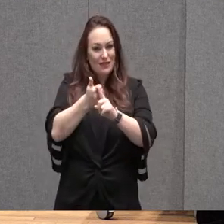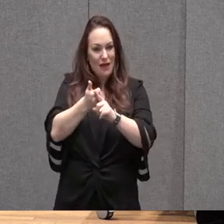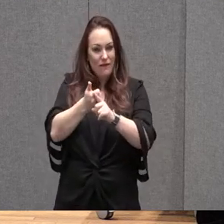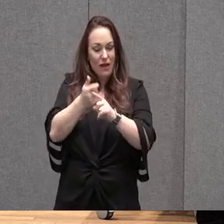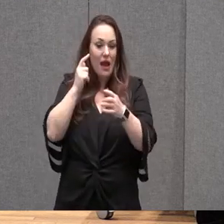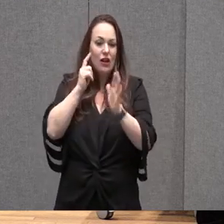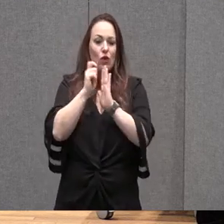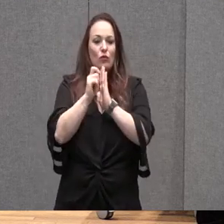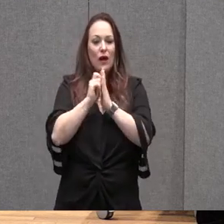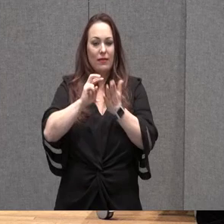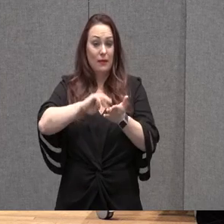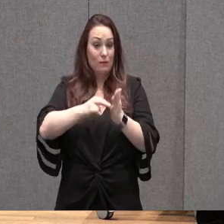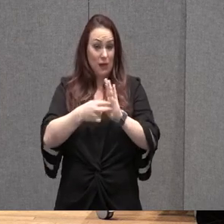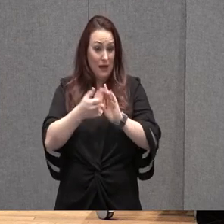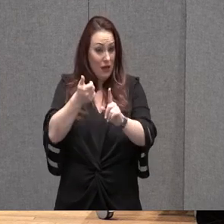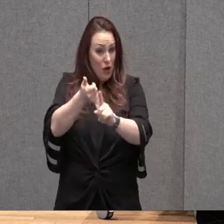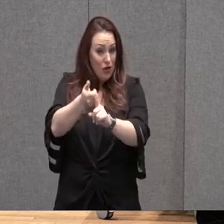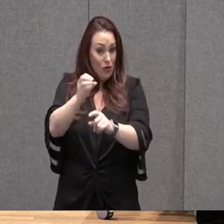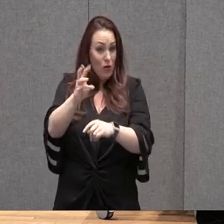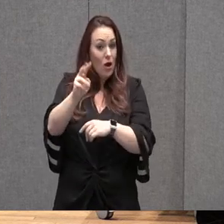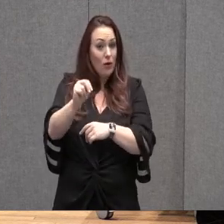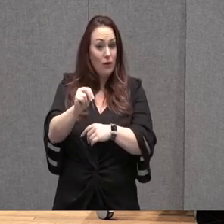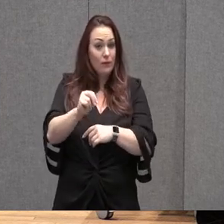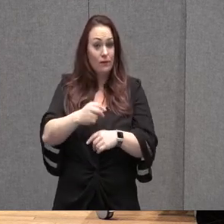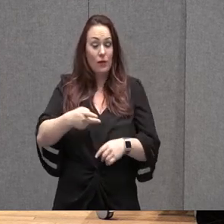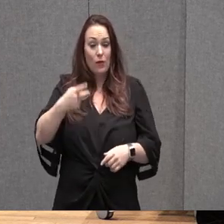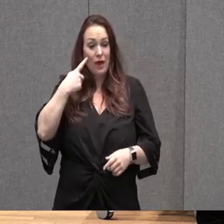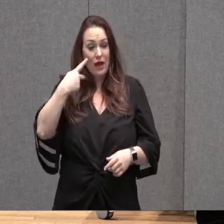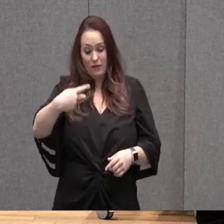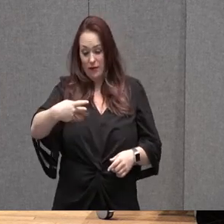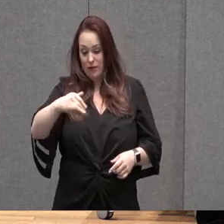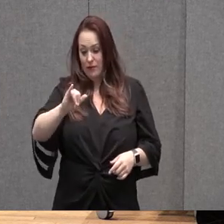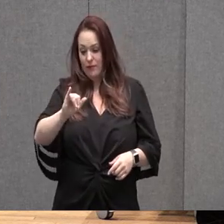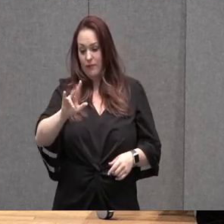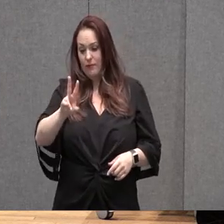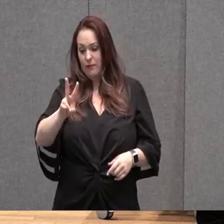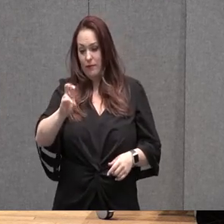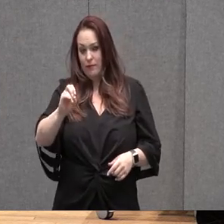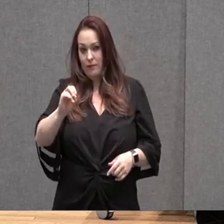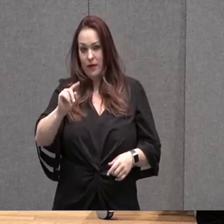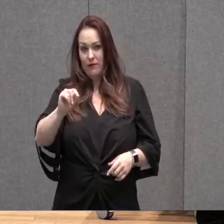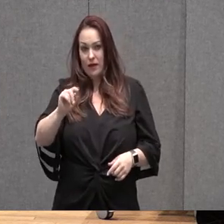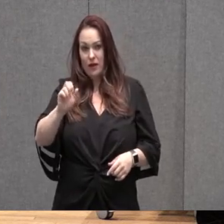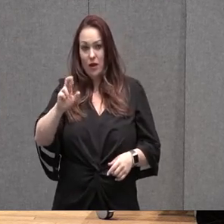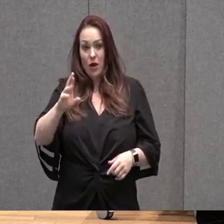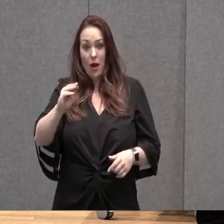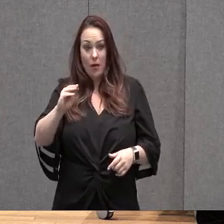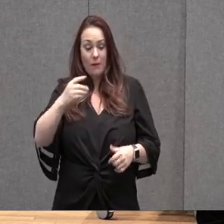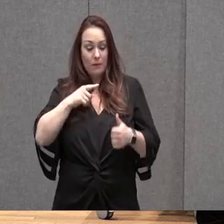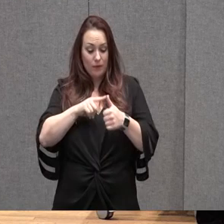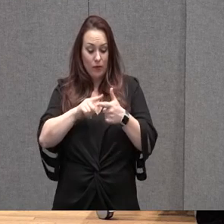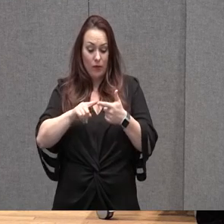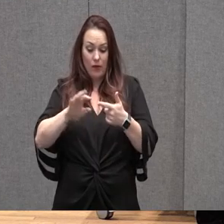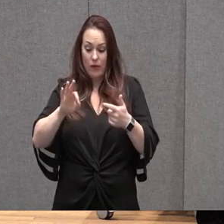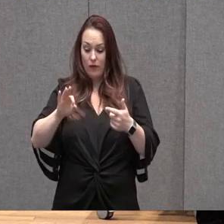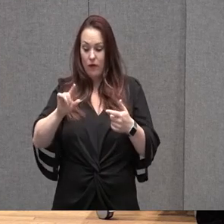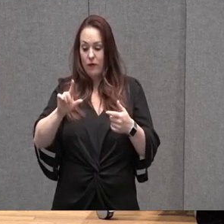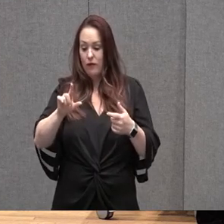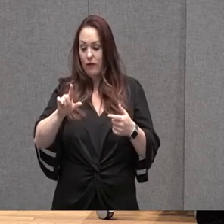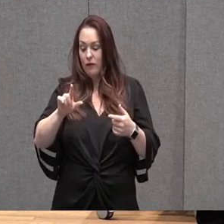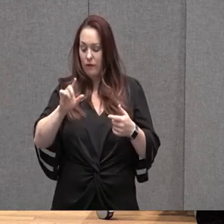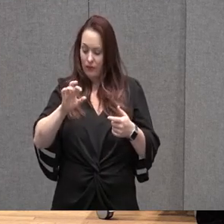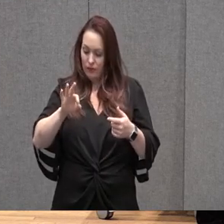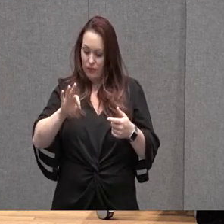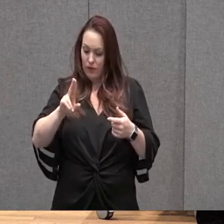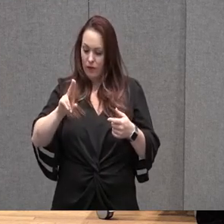meaning on your own. So we have pivot arm. Right. No. Okay. I don't know. We have fulcrum. Okay. I love saying that word.